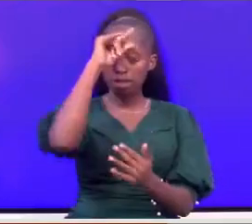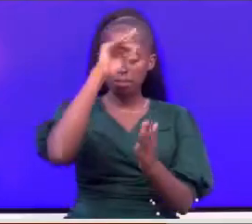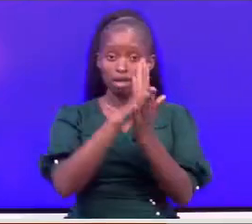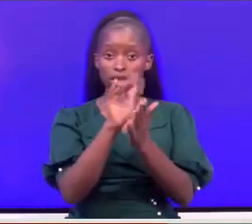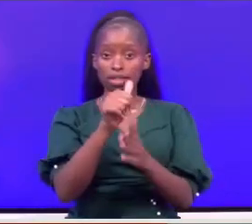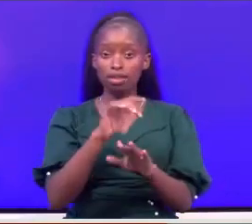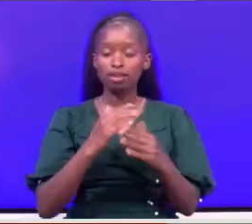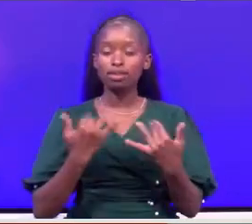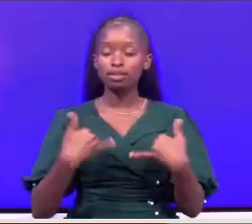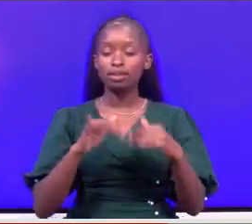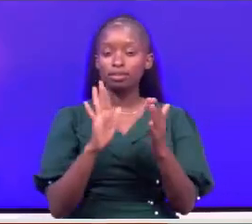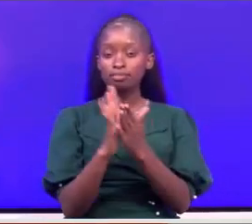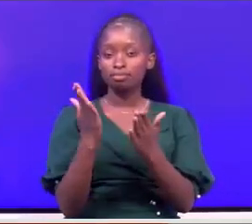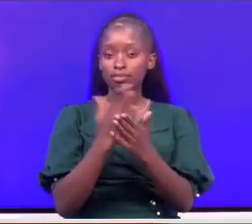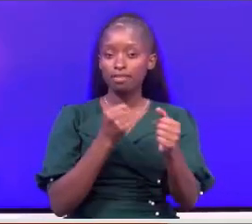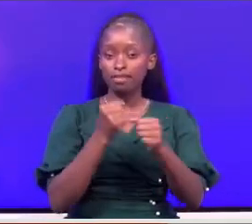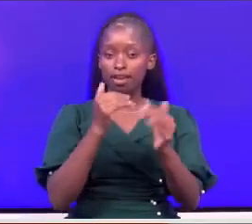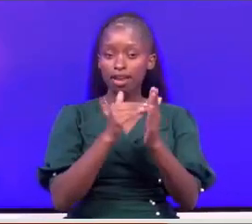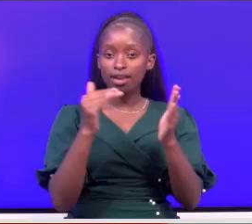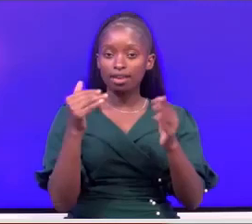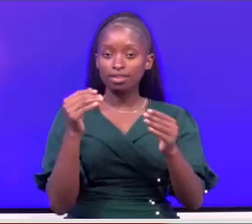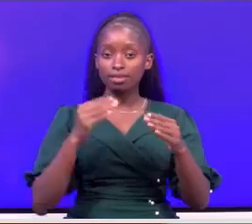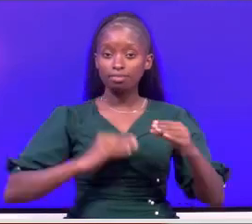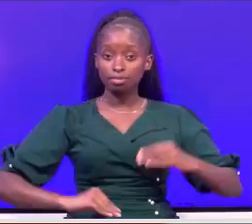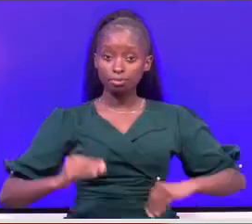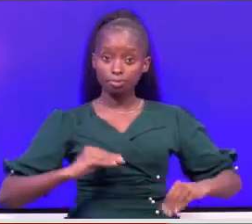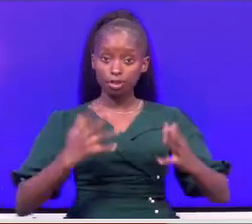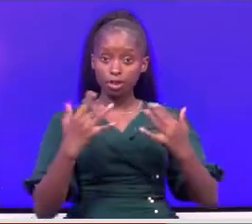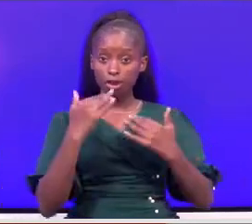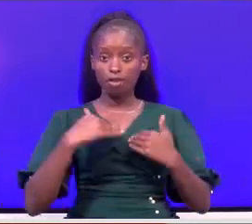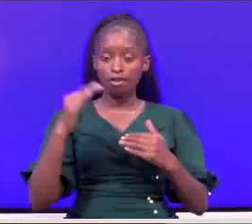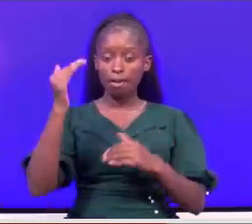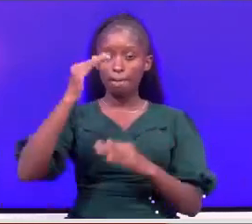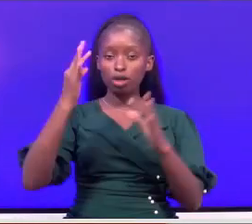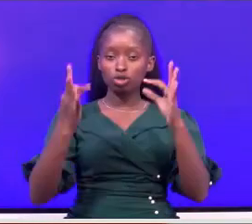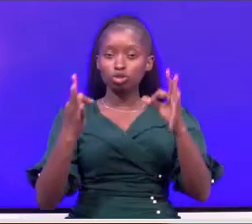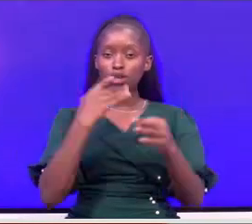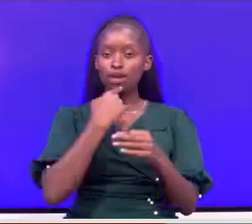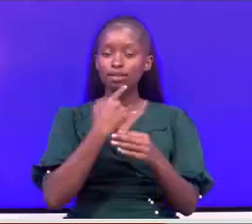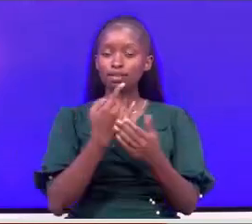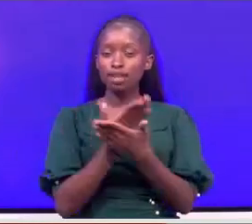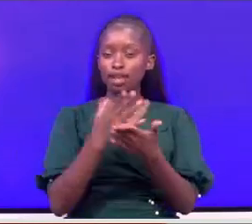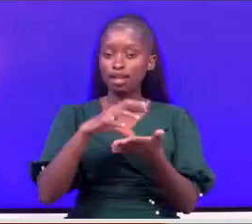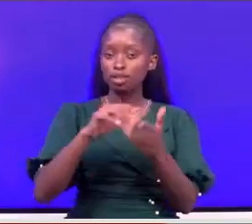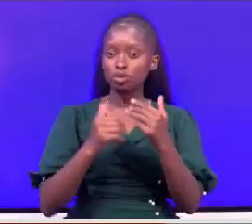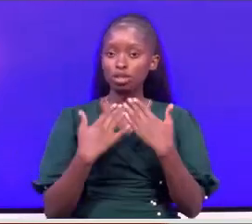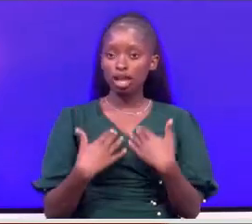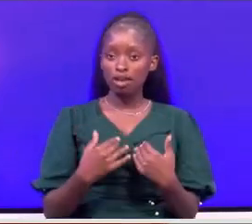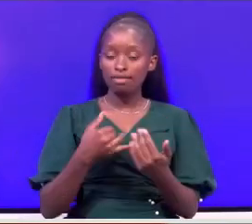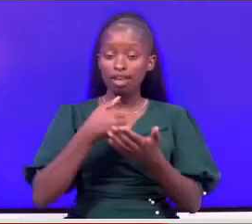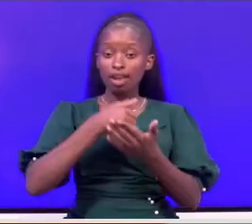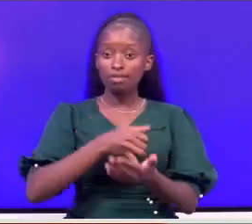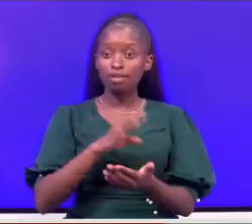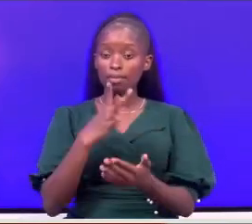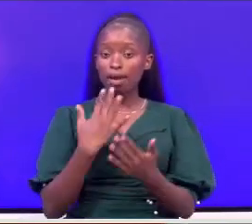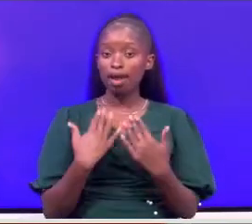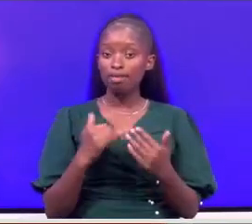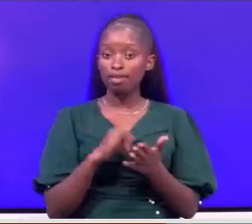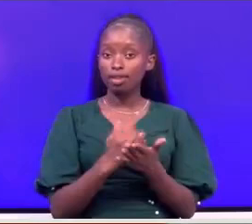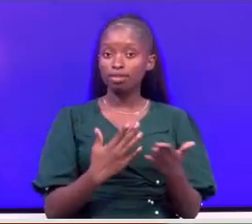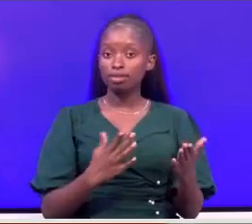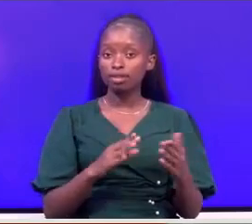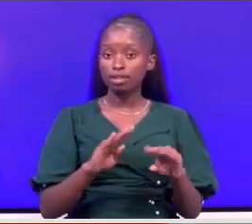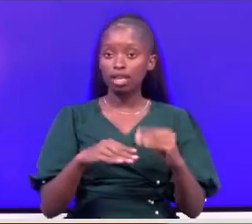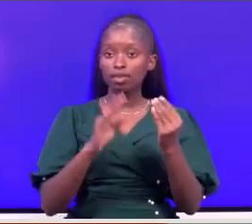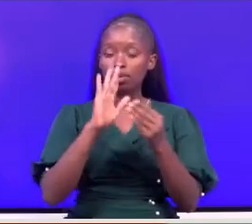kuwezesha vita dhidi ya ufisadi. Jaji Mkuu ameeleza kuwa kesi zote zinazohusiana na ufisadi zitapewa kipaumbele kwenye